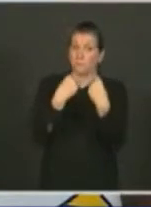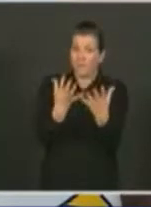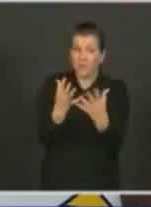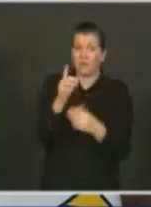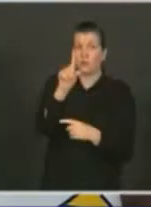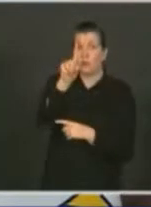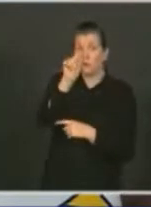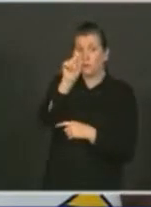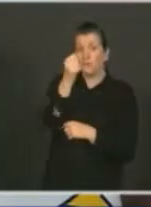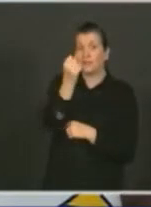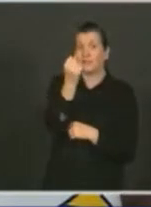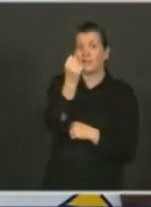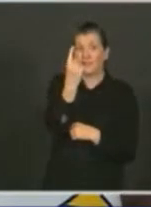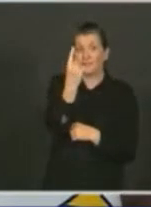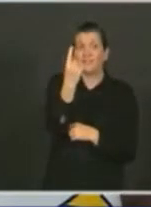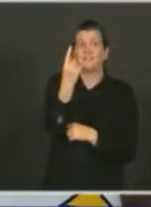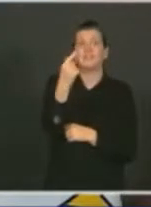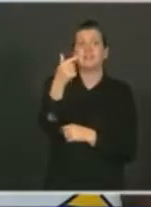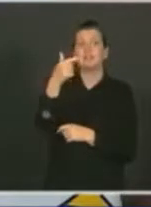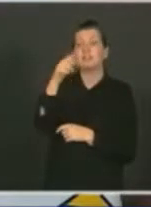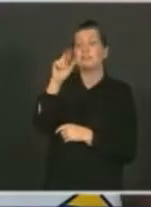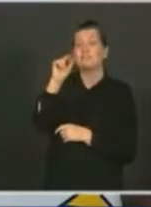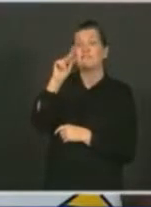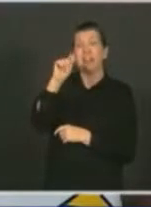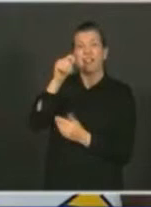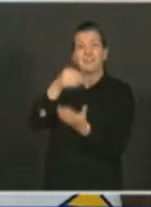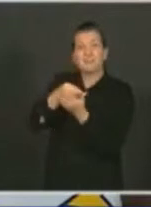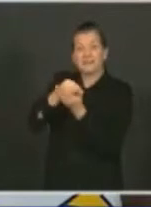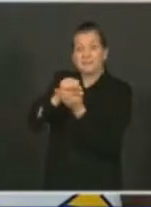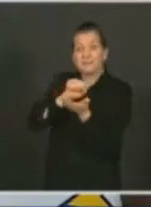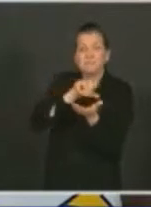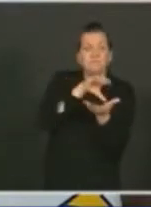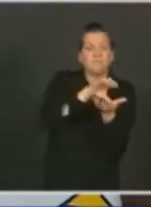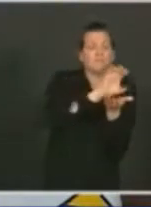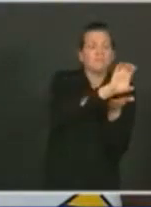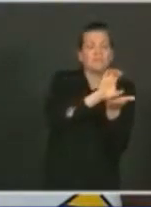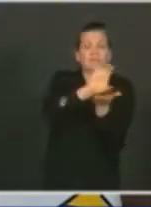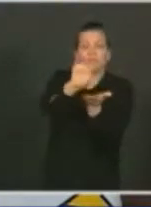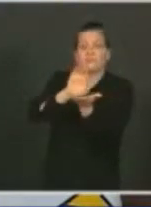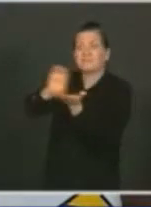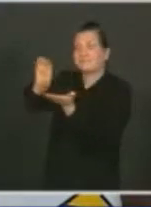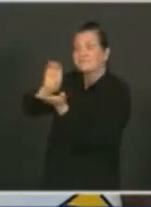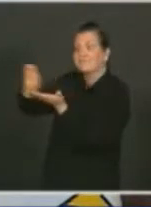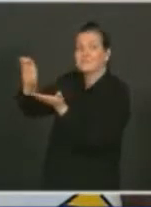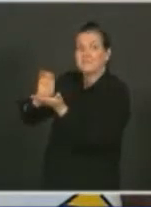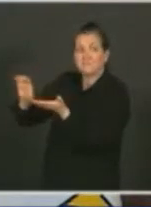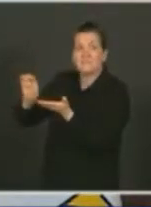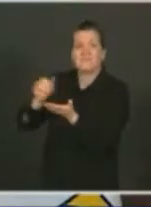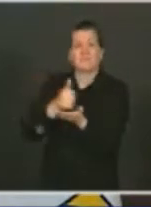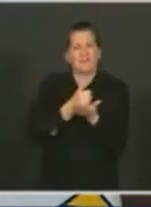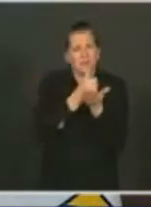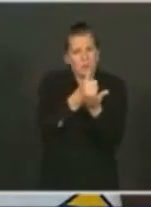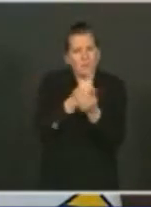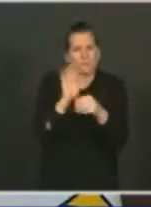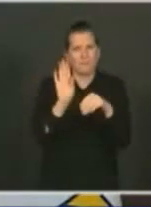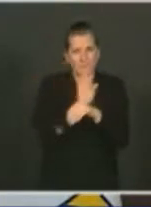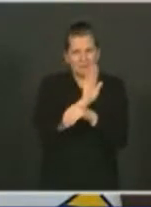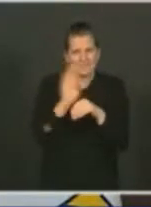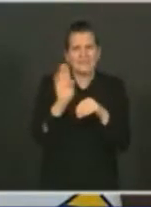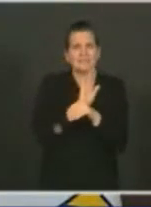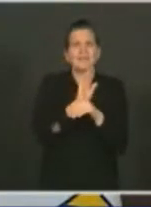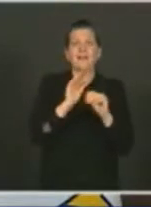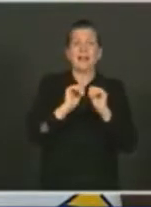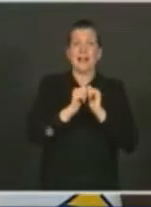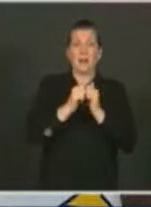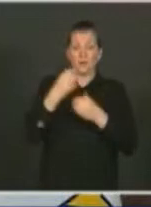and the results have been amazing, actually, providing money to help businesses take their business